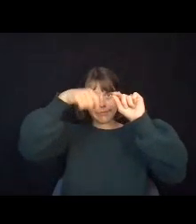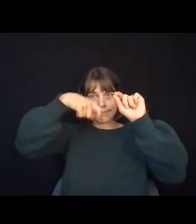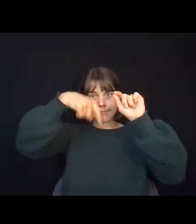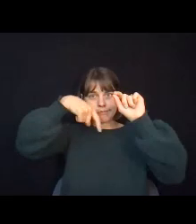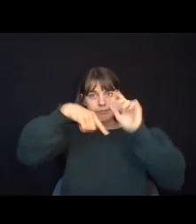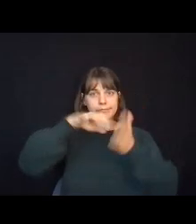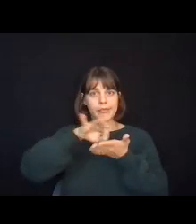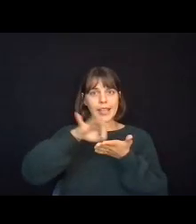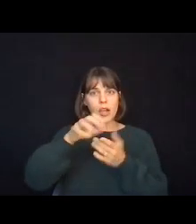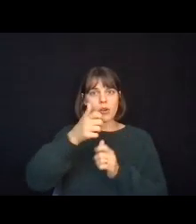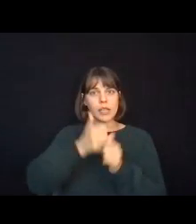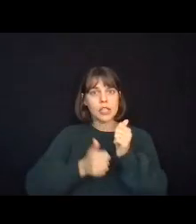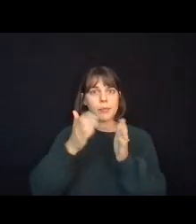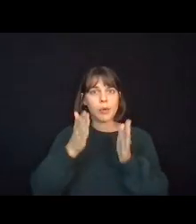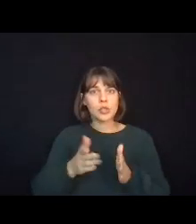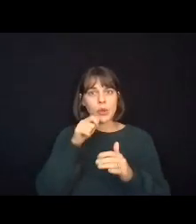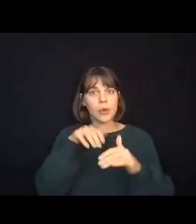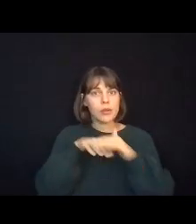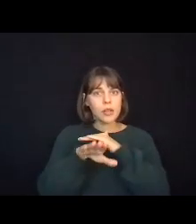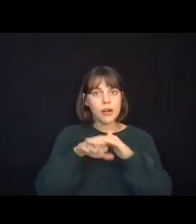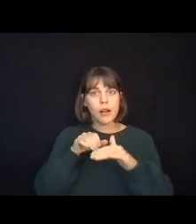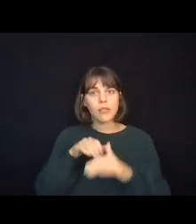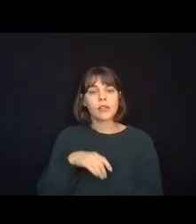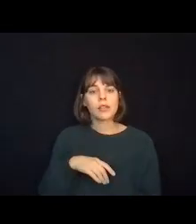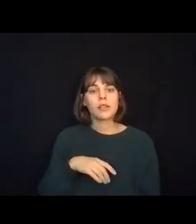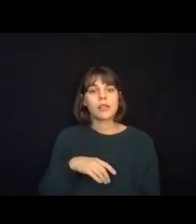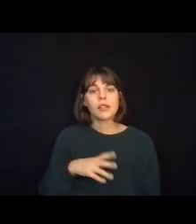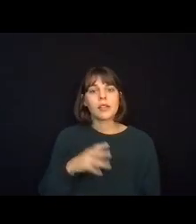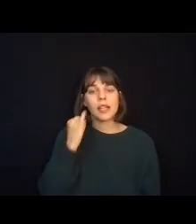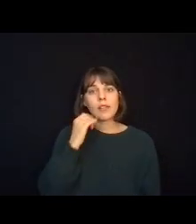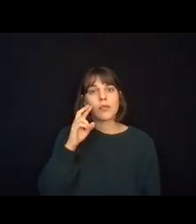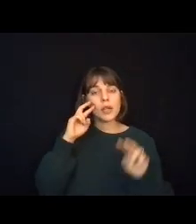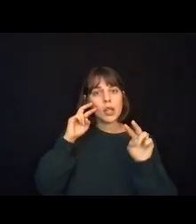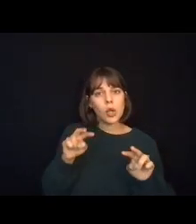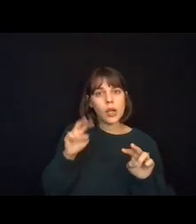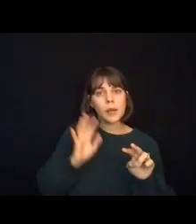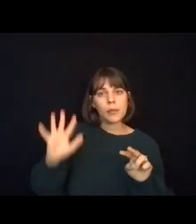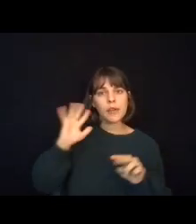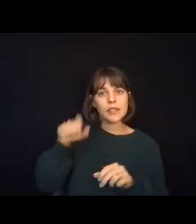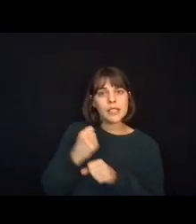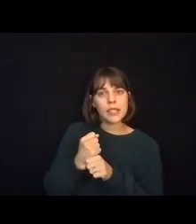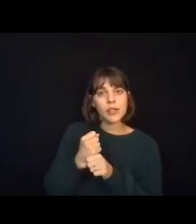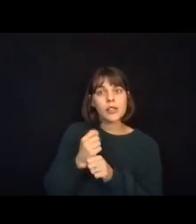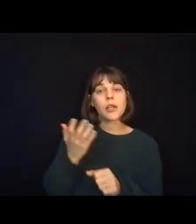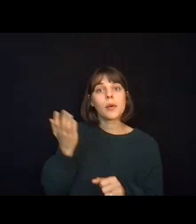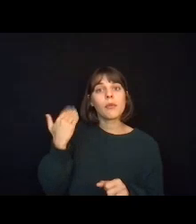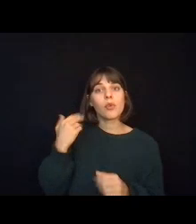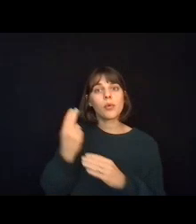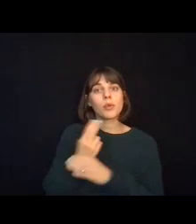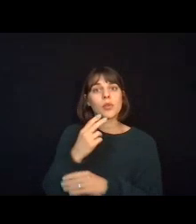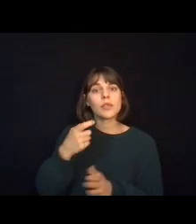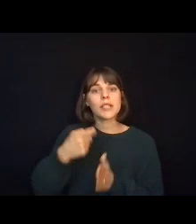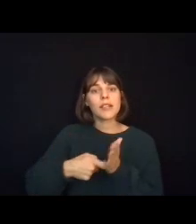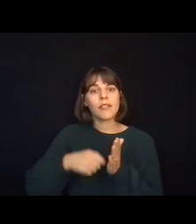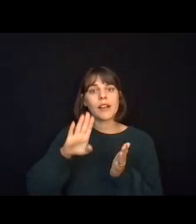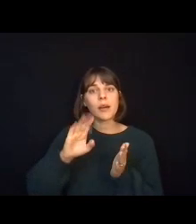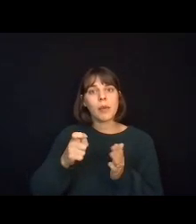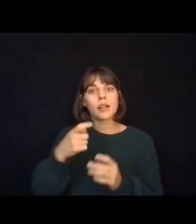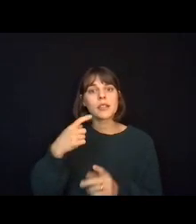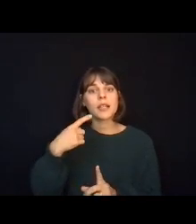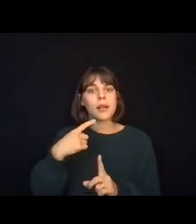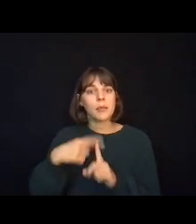Wrong way. Okay, so if we look at prior years, previously we used the Farebox plus Masabi, which